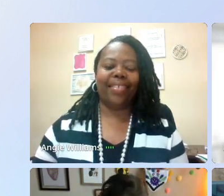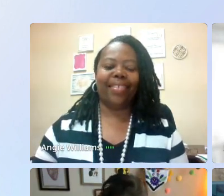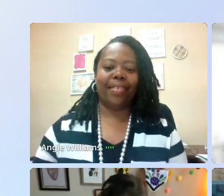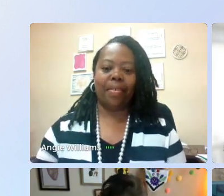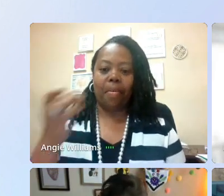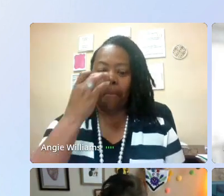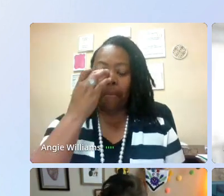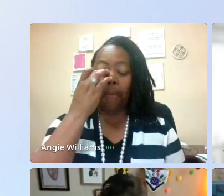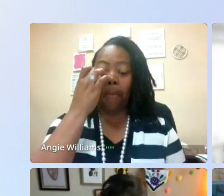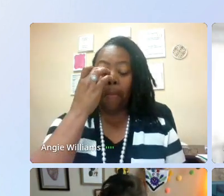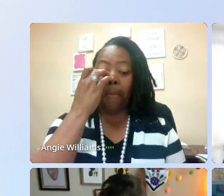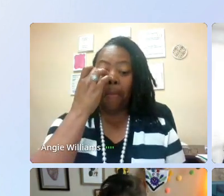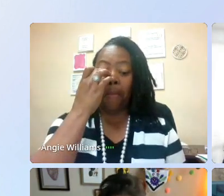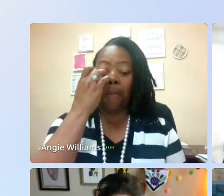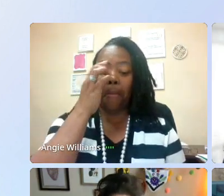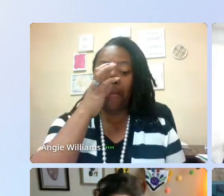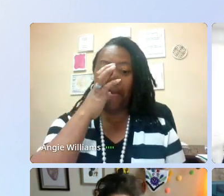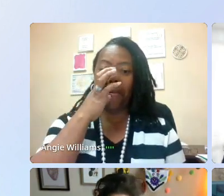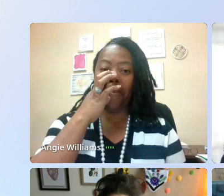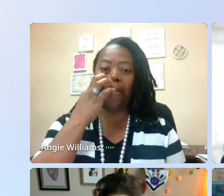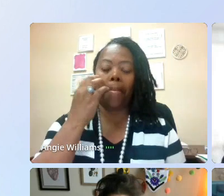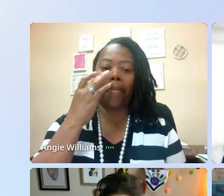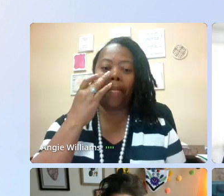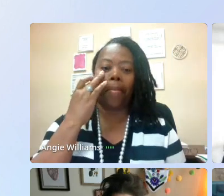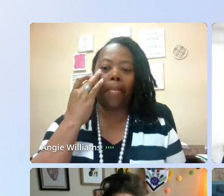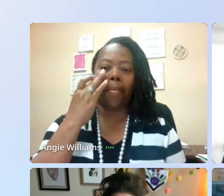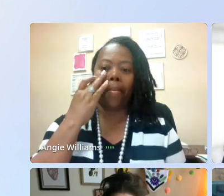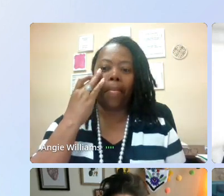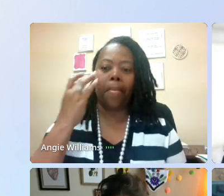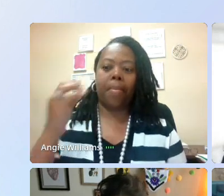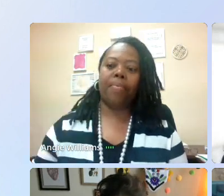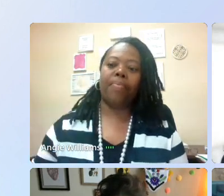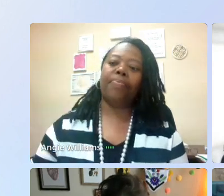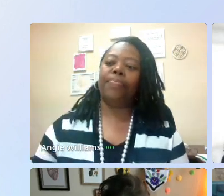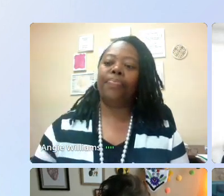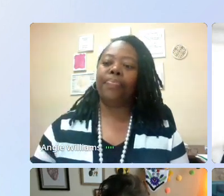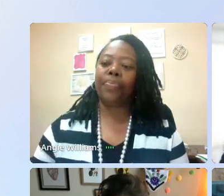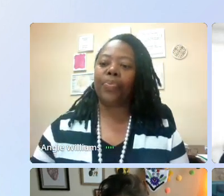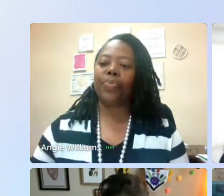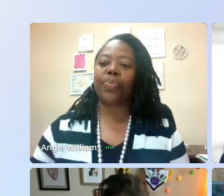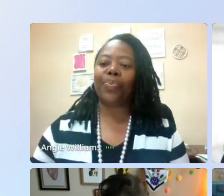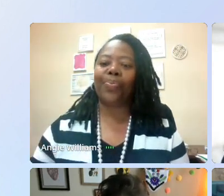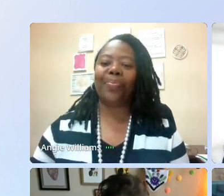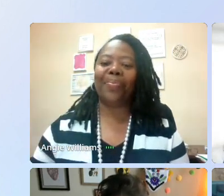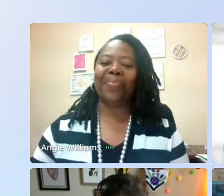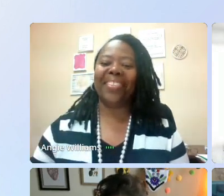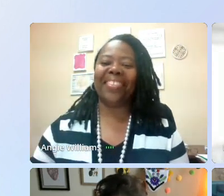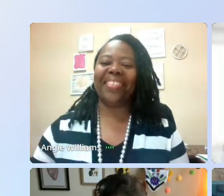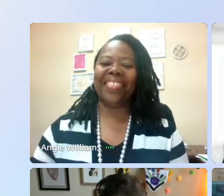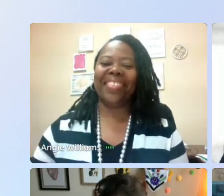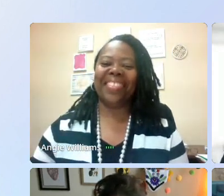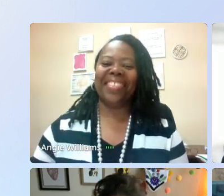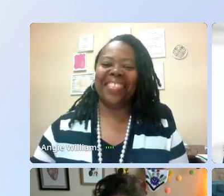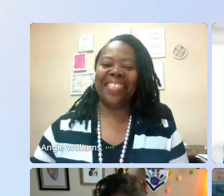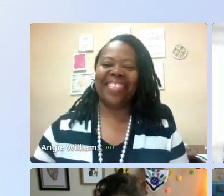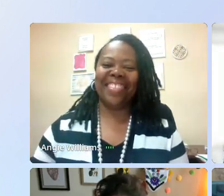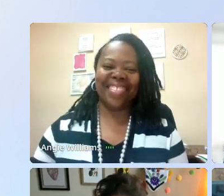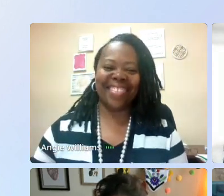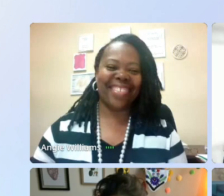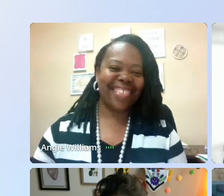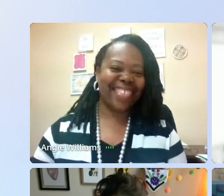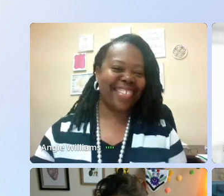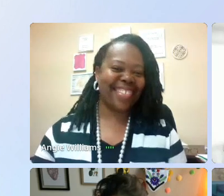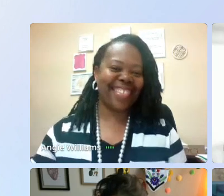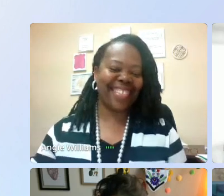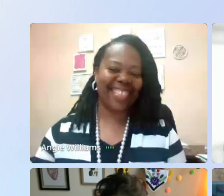about 40 minutes talking with folks who've really built brick by brick. See how I worked the title in there, guys? That was pretty smooth.